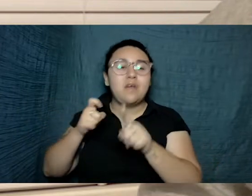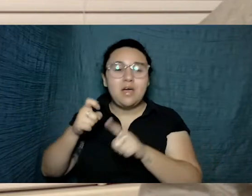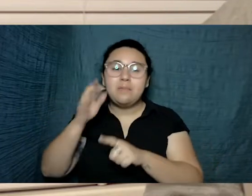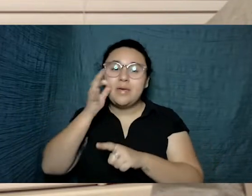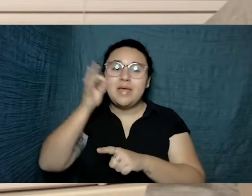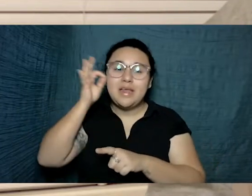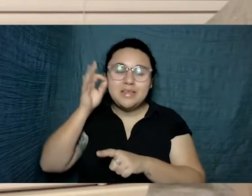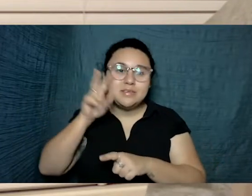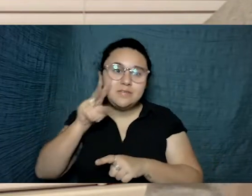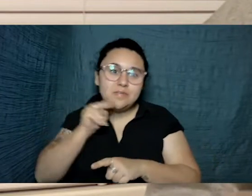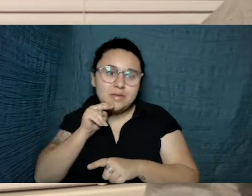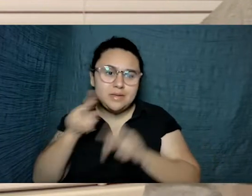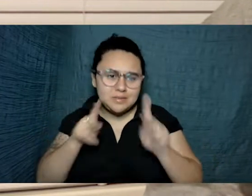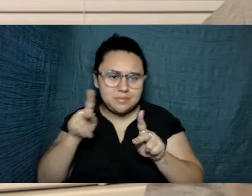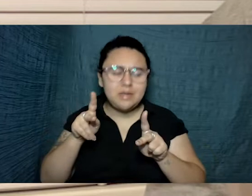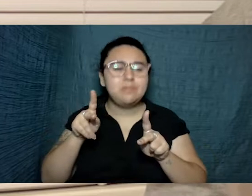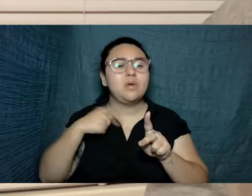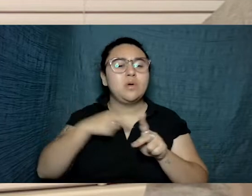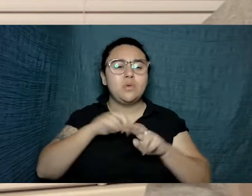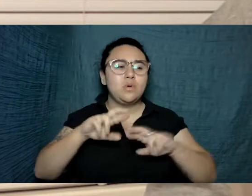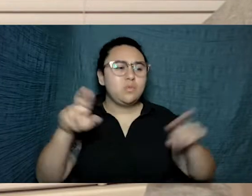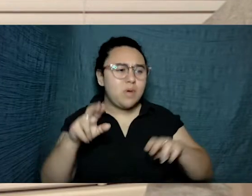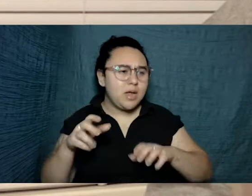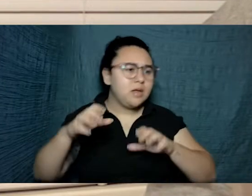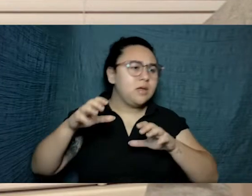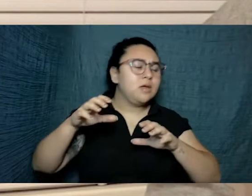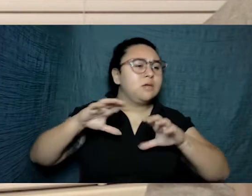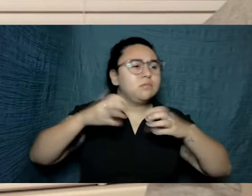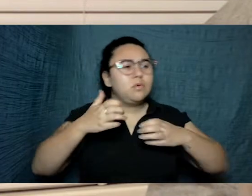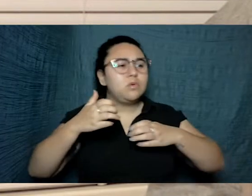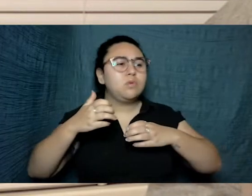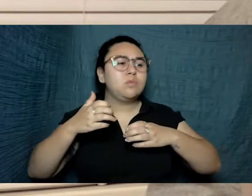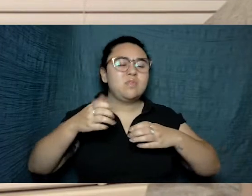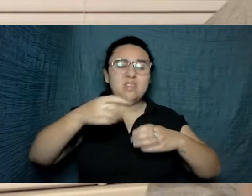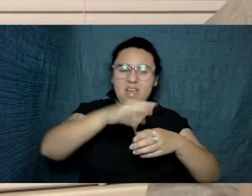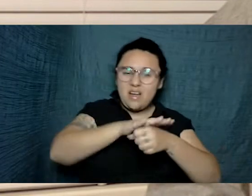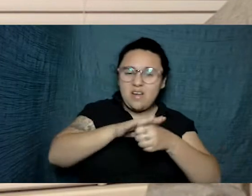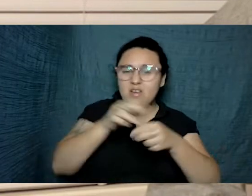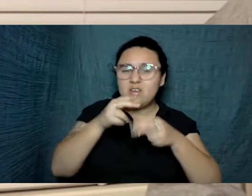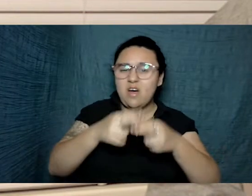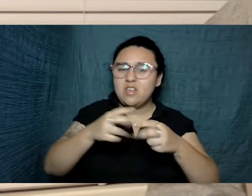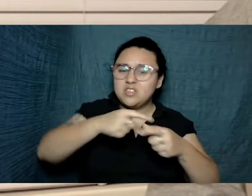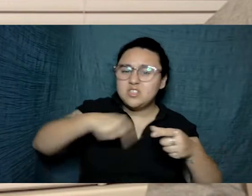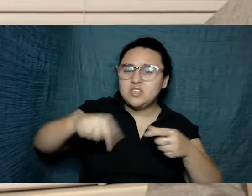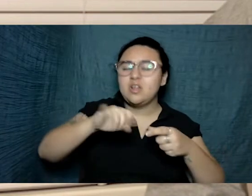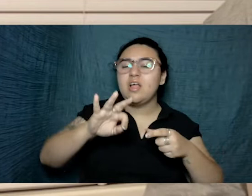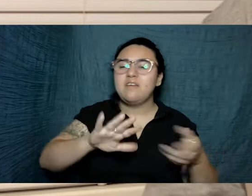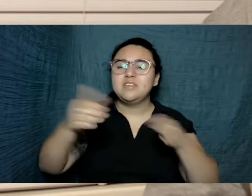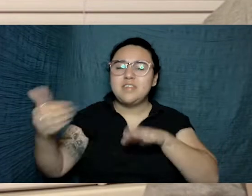Indians and North Vietnamese regulars, was perched on a Saddam-era overpass we called the Circle of Death, hunting IED